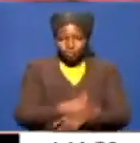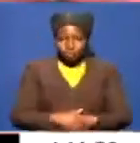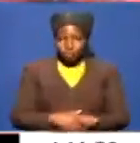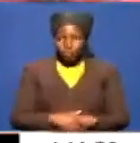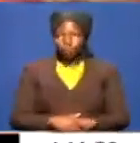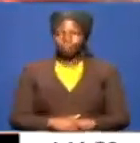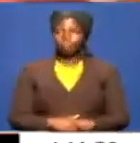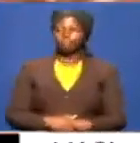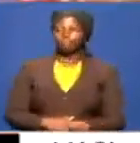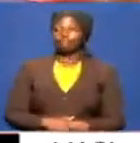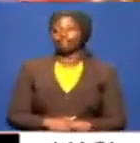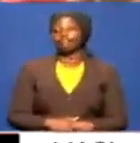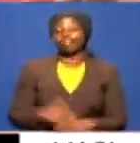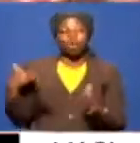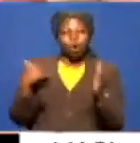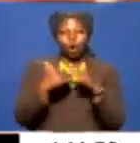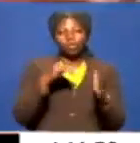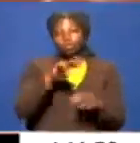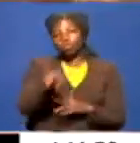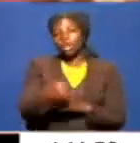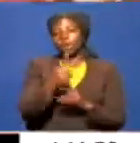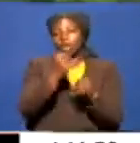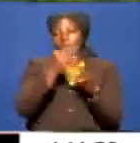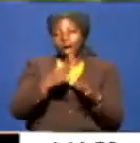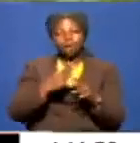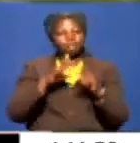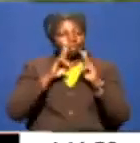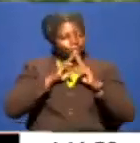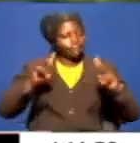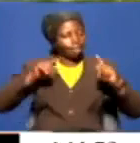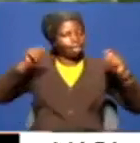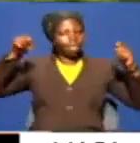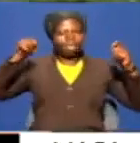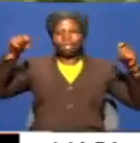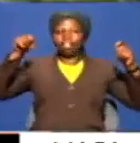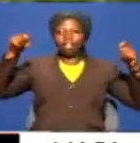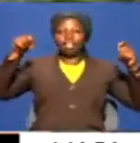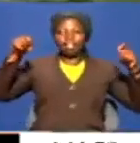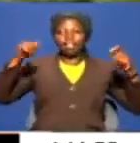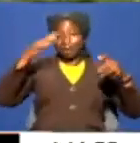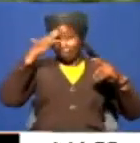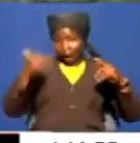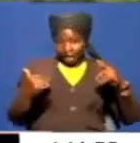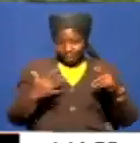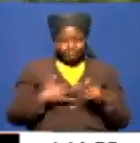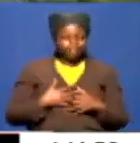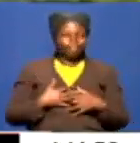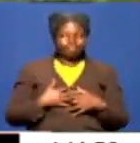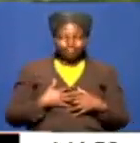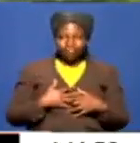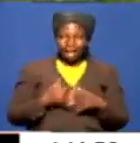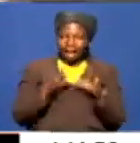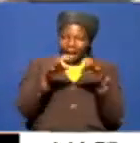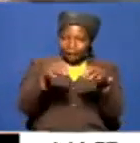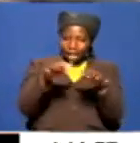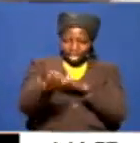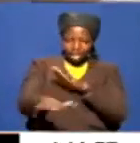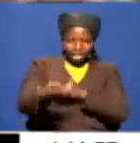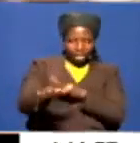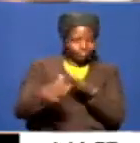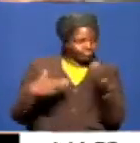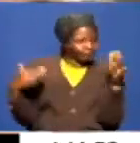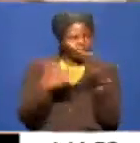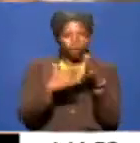The close to 2,000 workers held peaceful demonstrations after being denied entry to the apparel company for apparently refusal